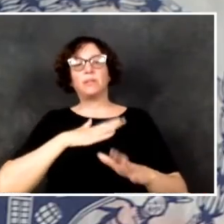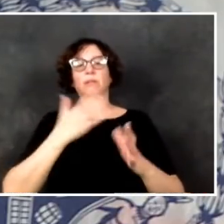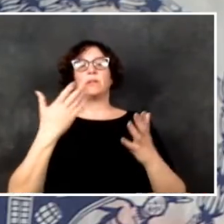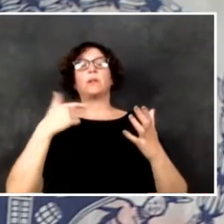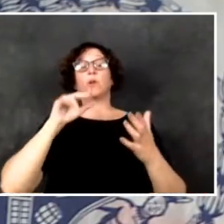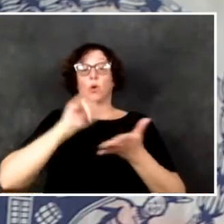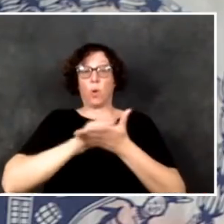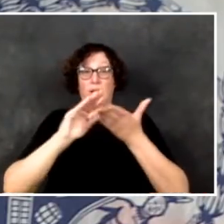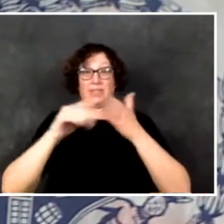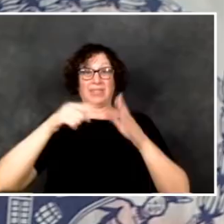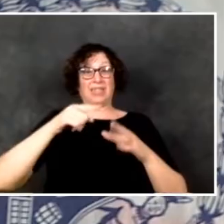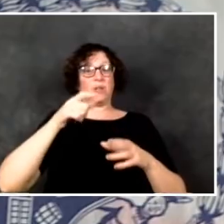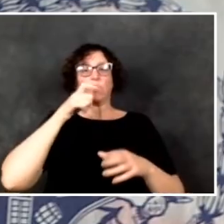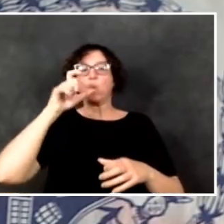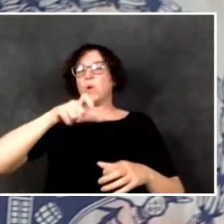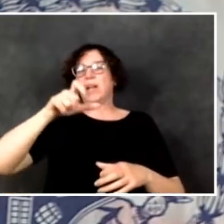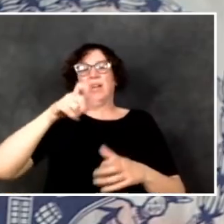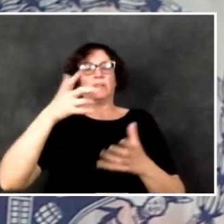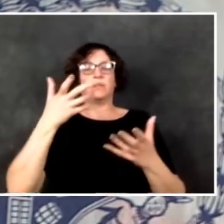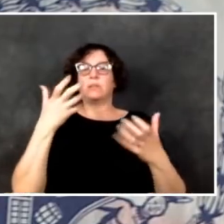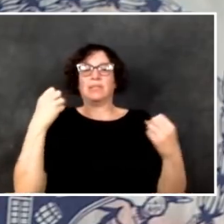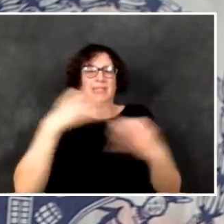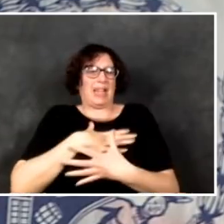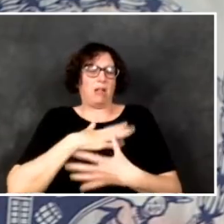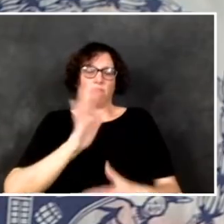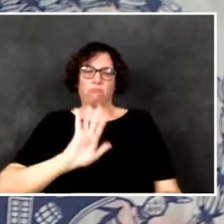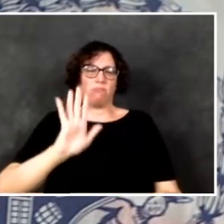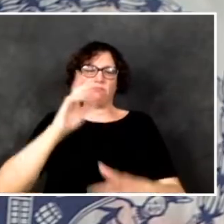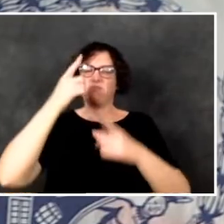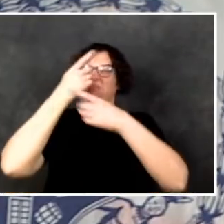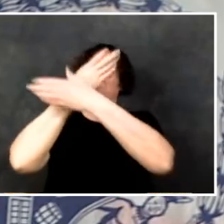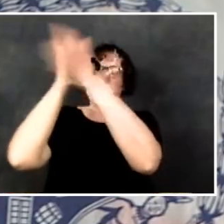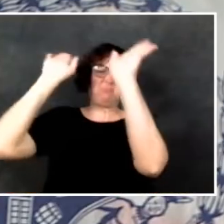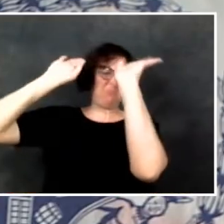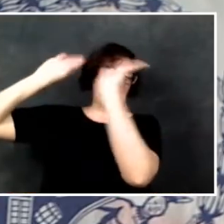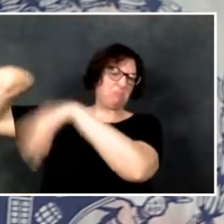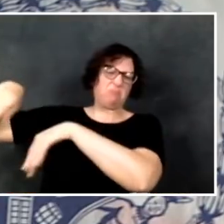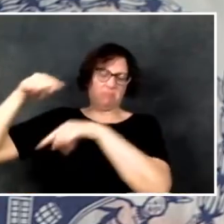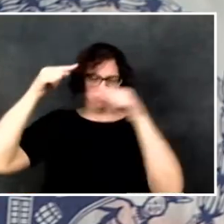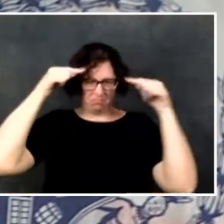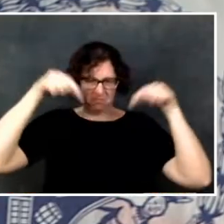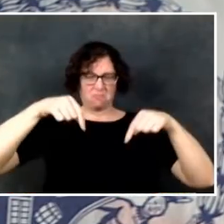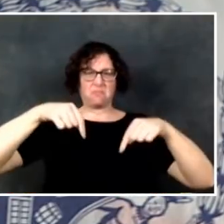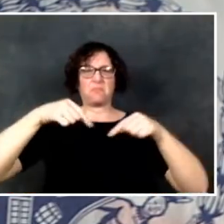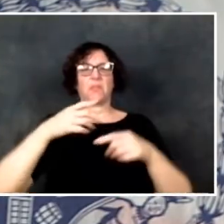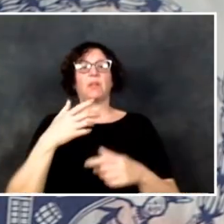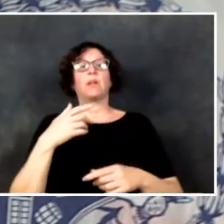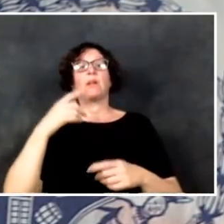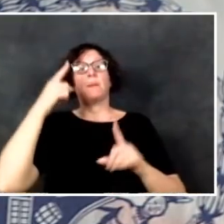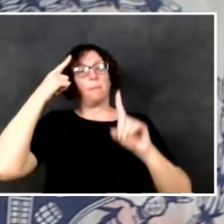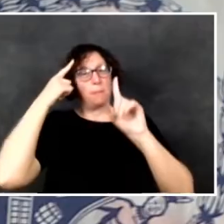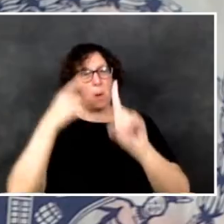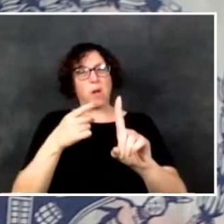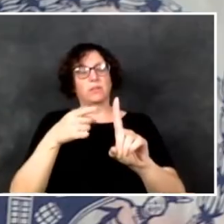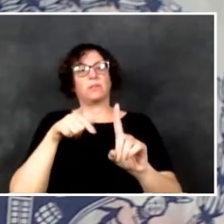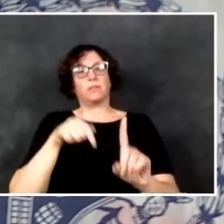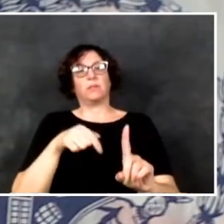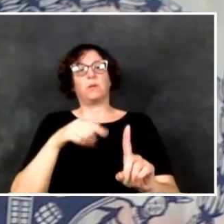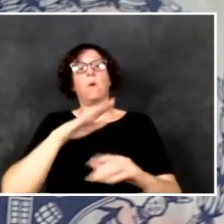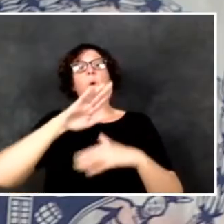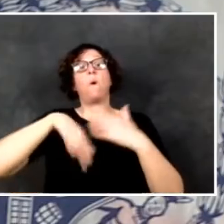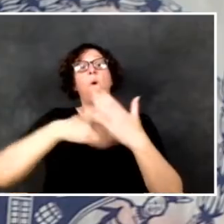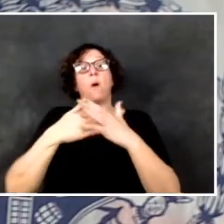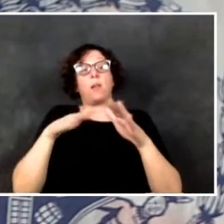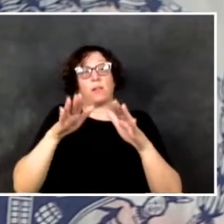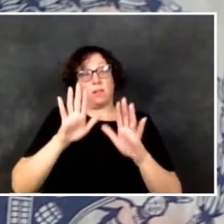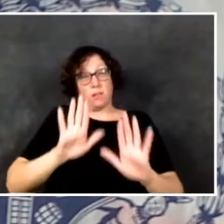danger. So, Abu, the bottom line is, on all those really basic things that human beings need, the city of New